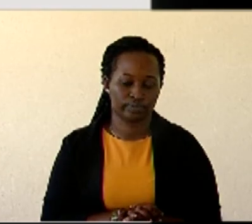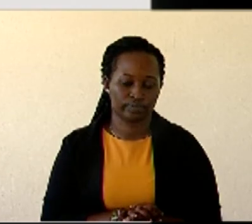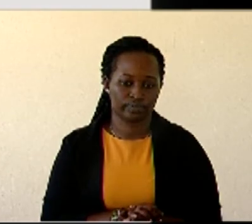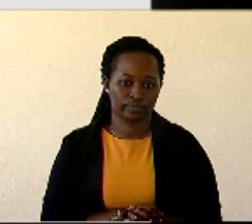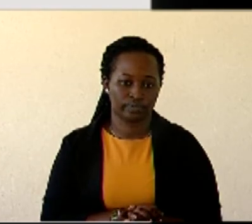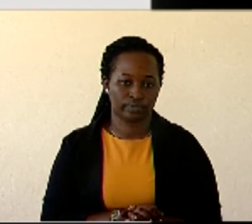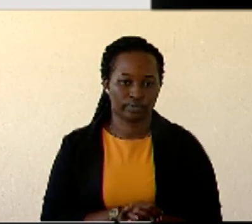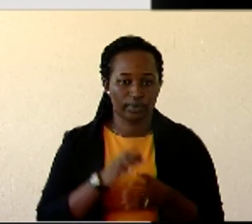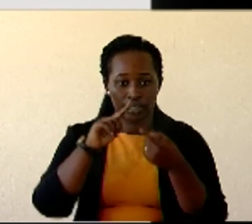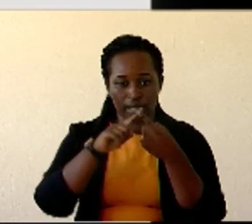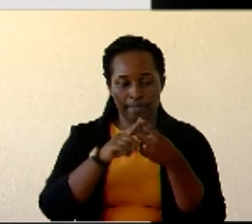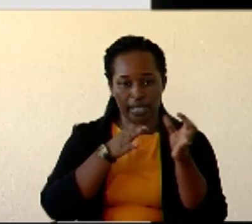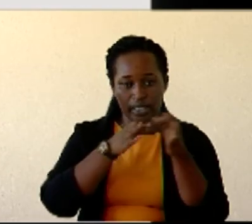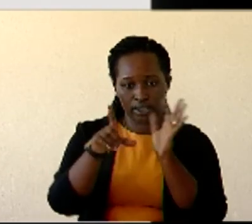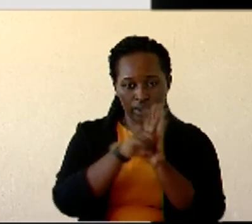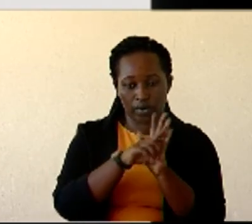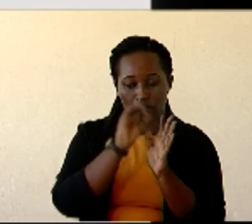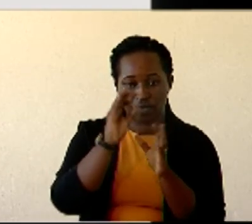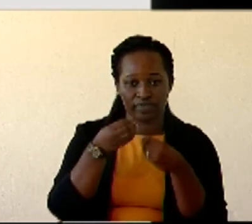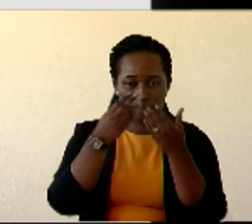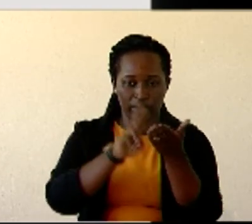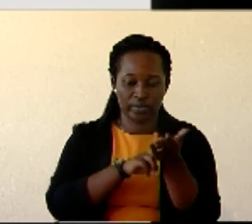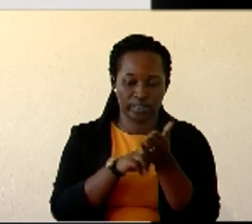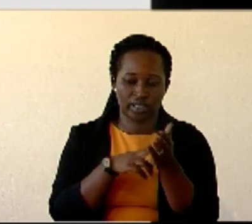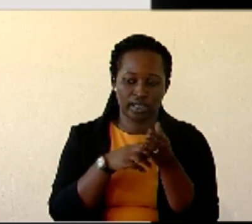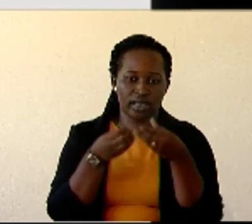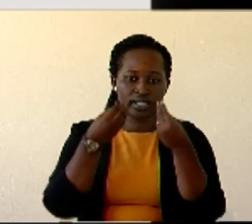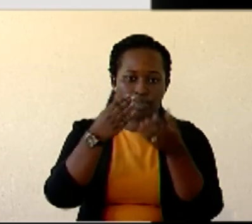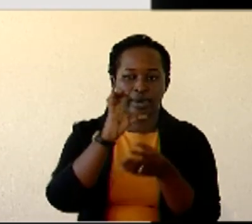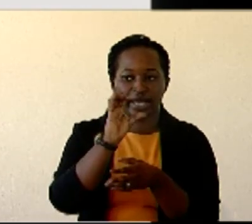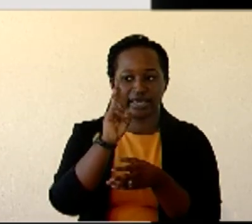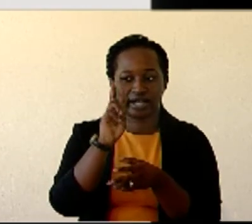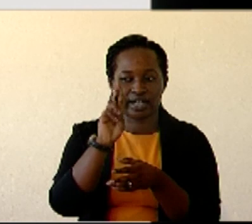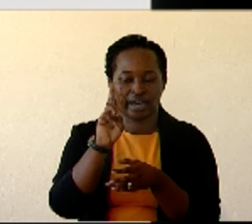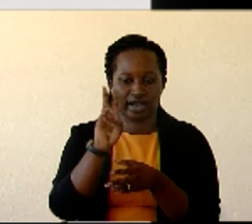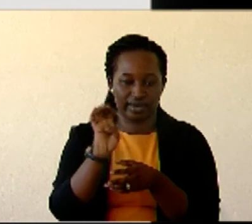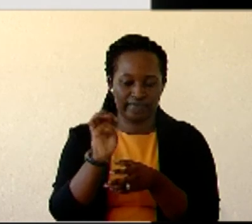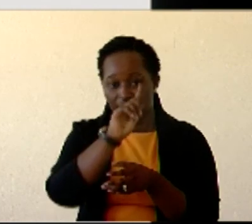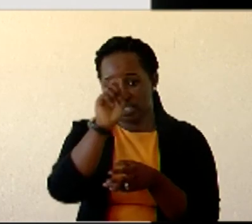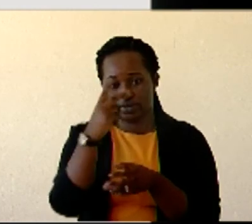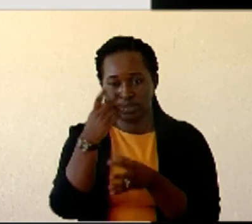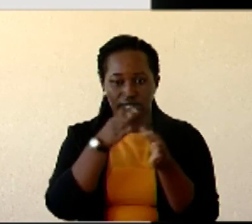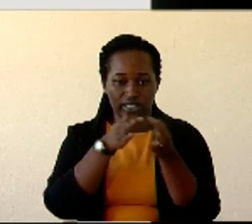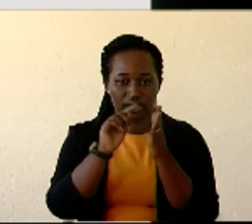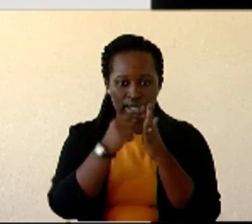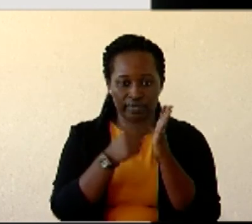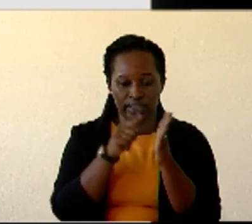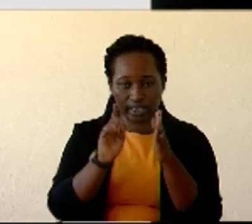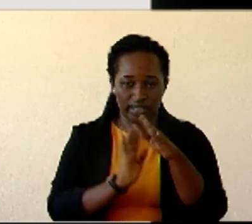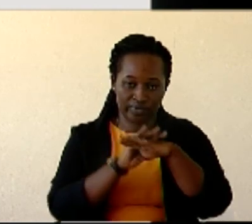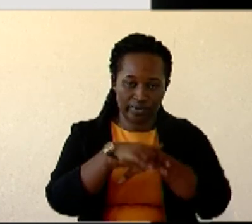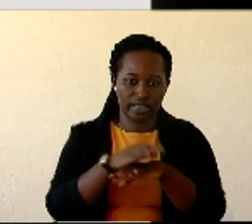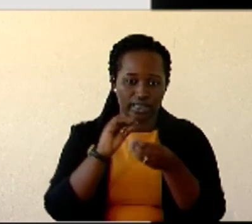out. Explain the role of supply using a supply curve. And question 2, describe the factors that influence